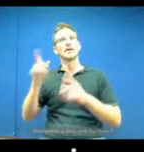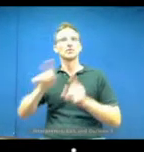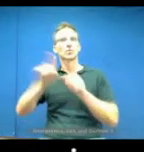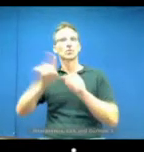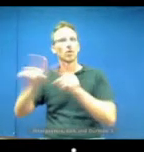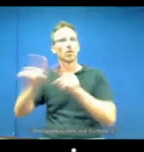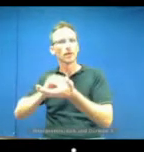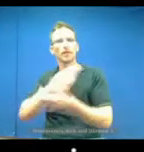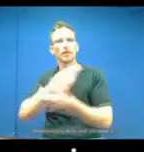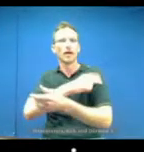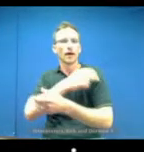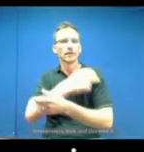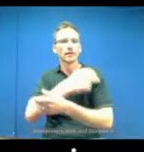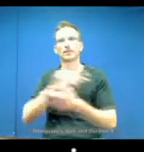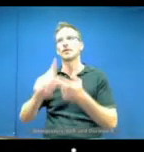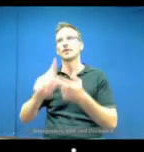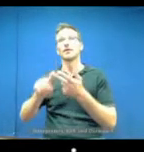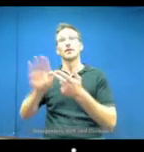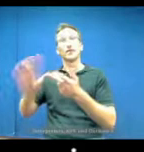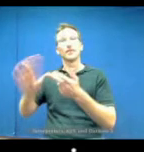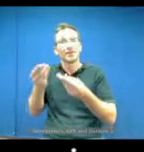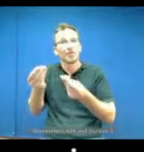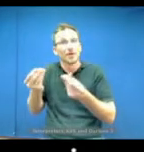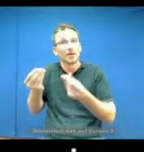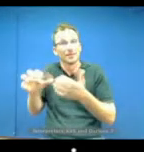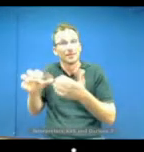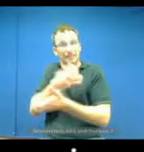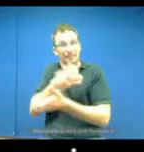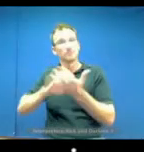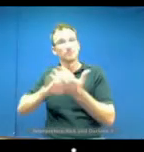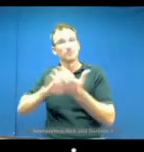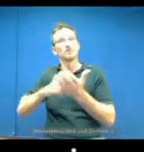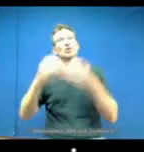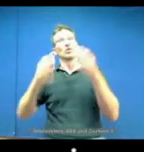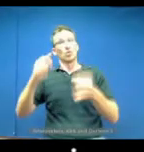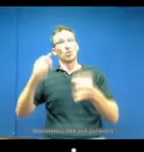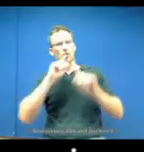So the court can order the respondent to pay those.